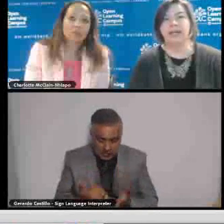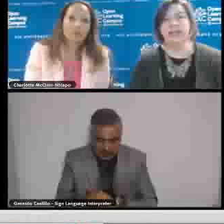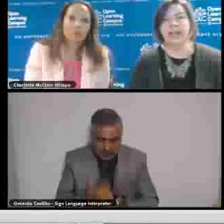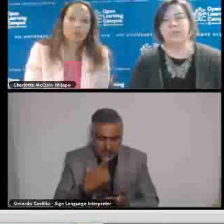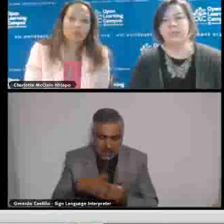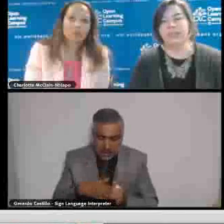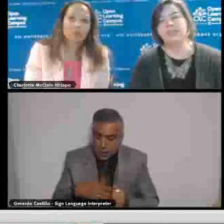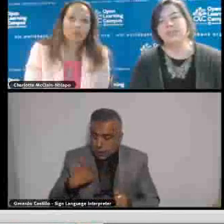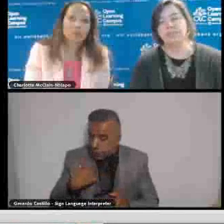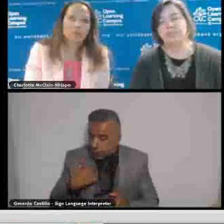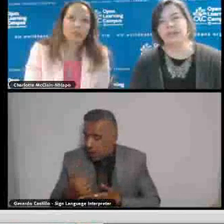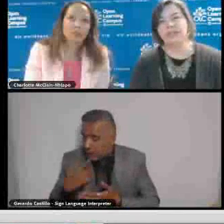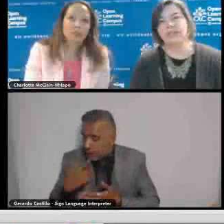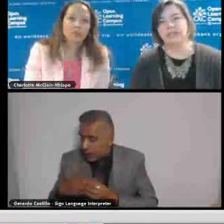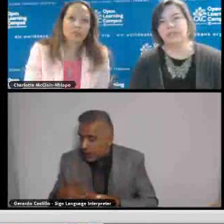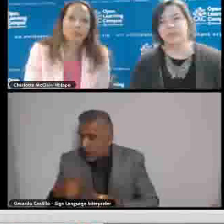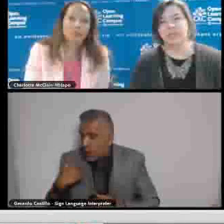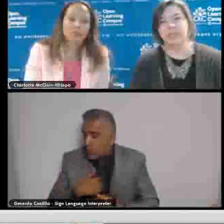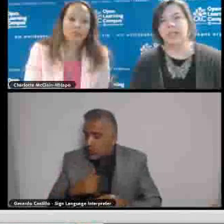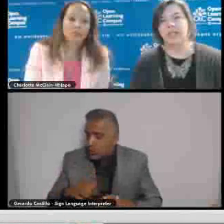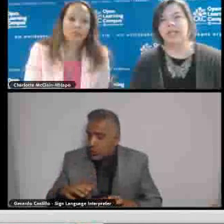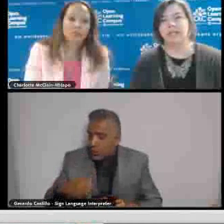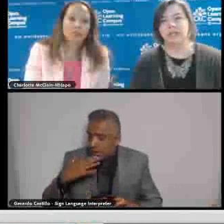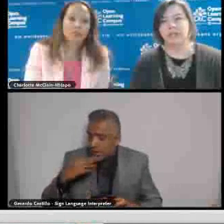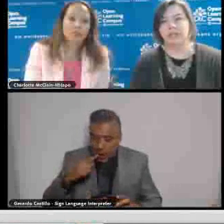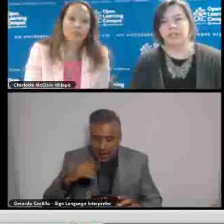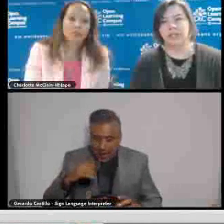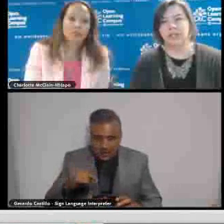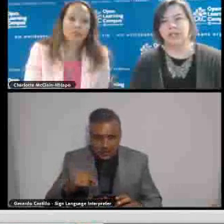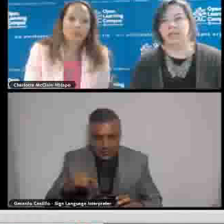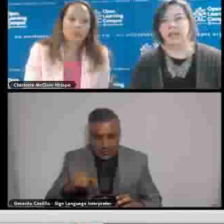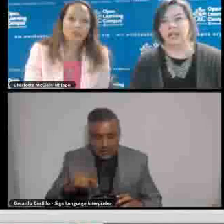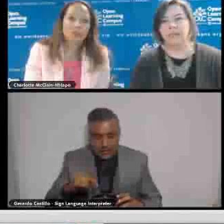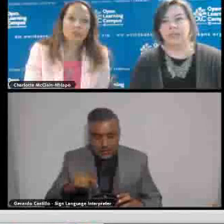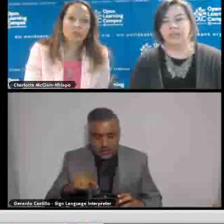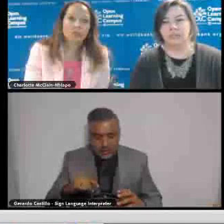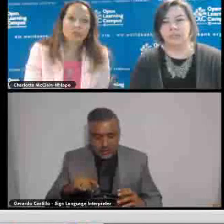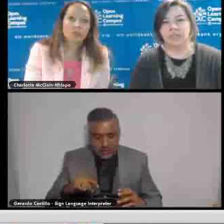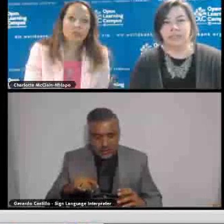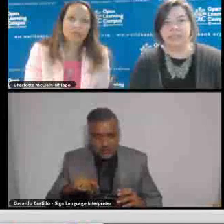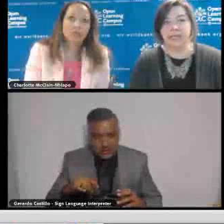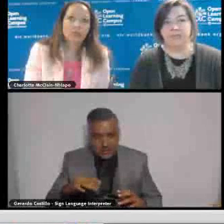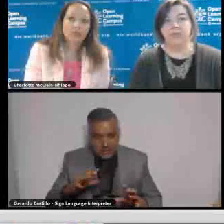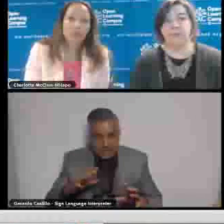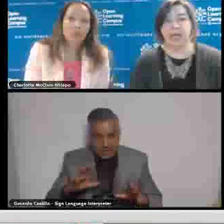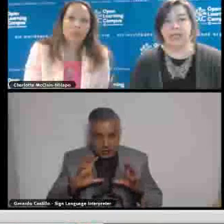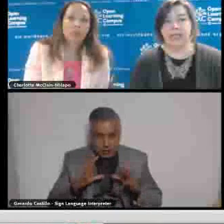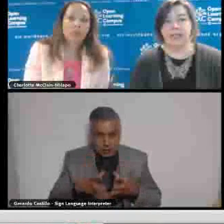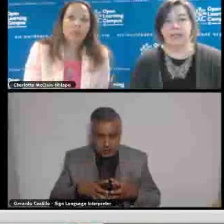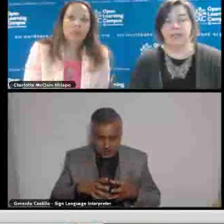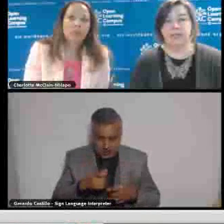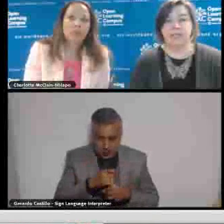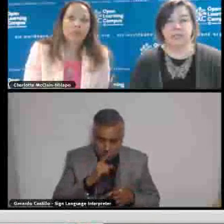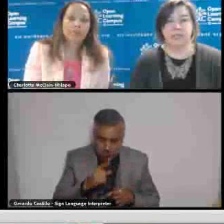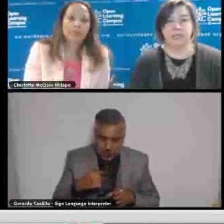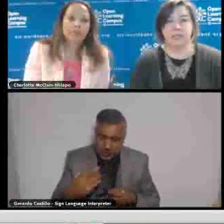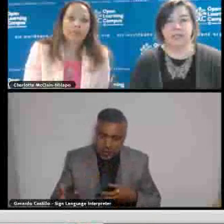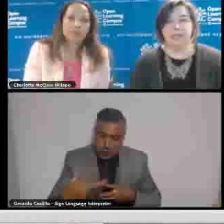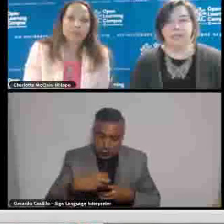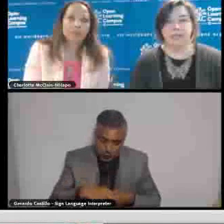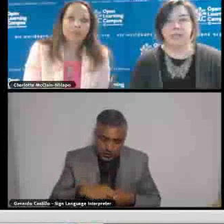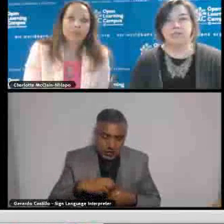and we need to do better as an institution in encouraging inclusion in every way in the reconstruction